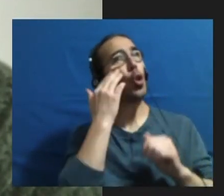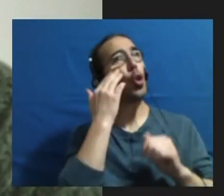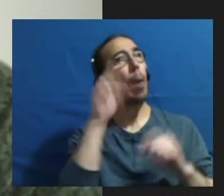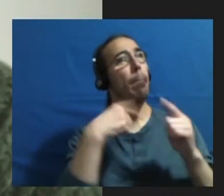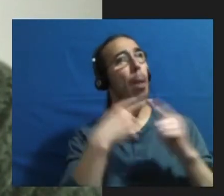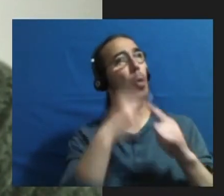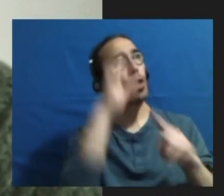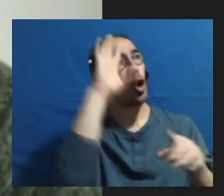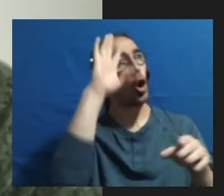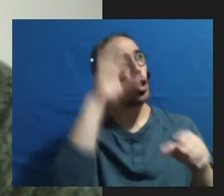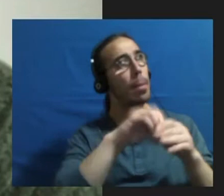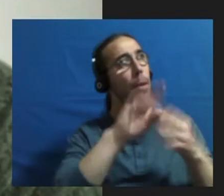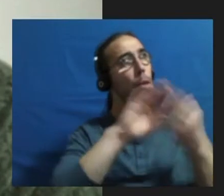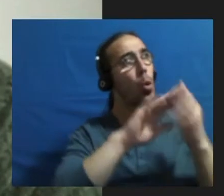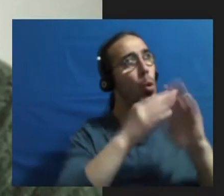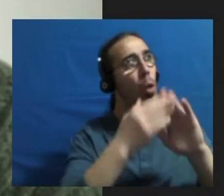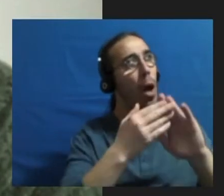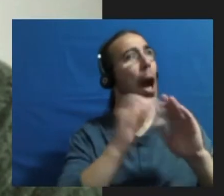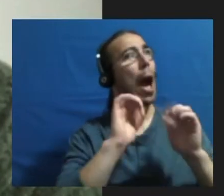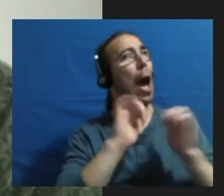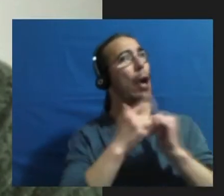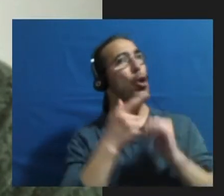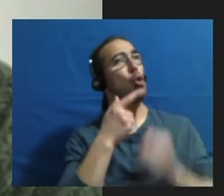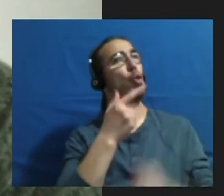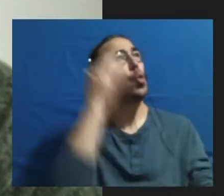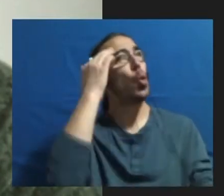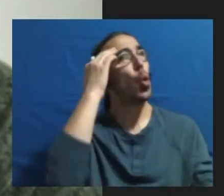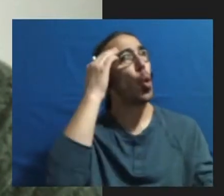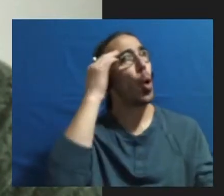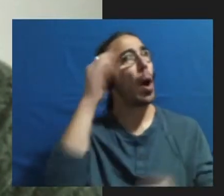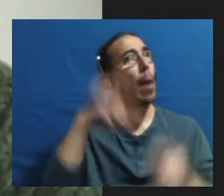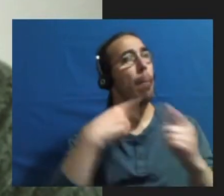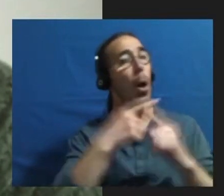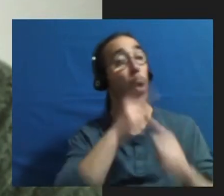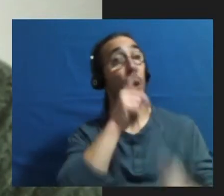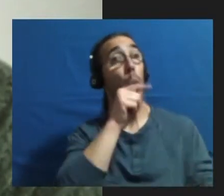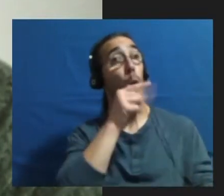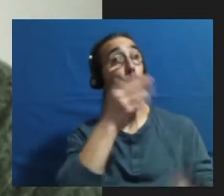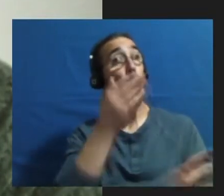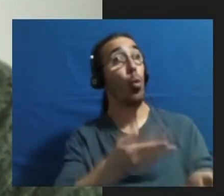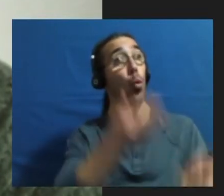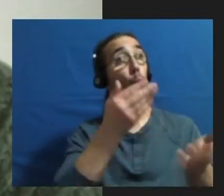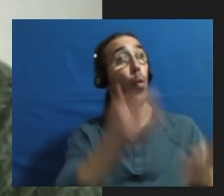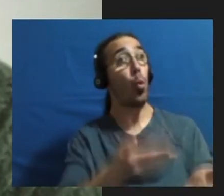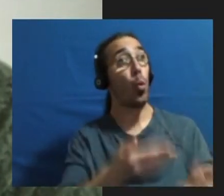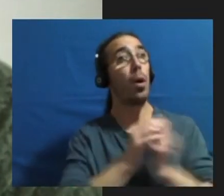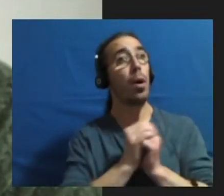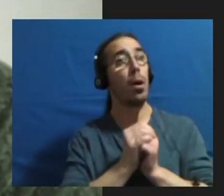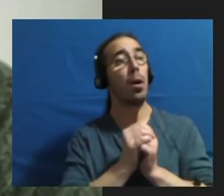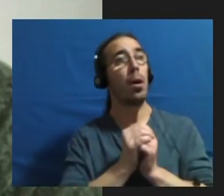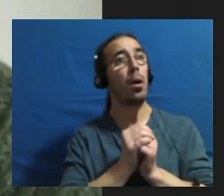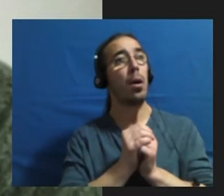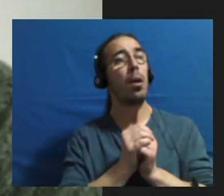community, had you known about who you were outside of that deficit model,